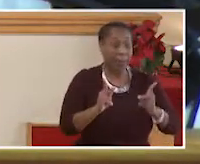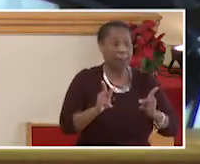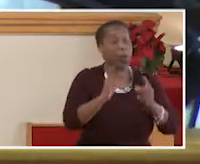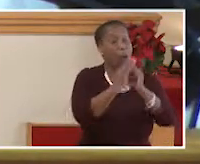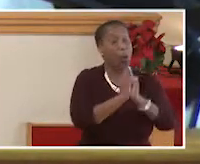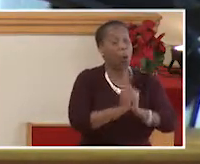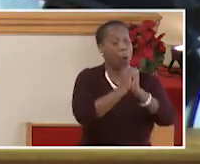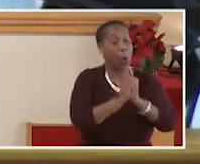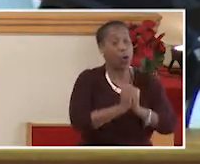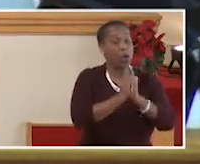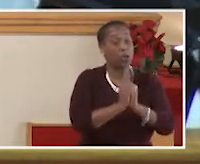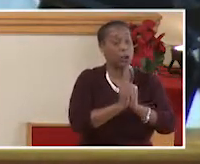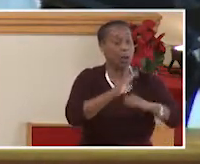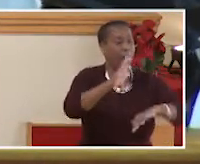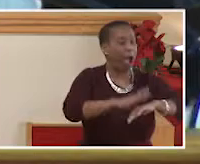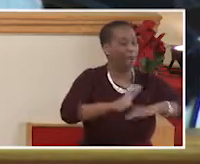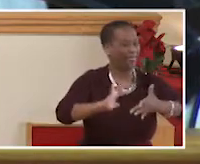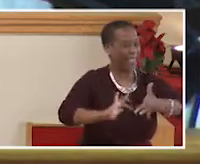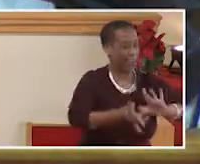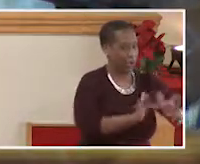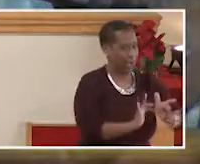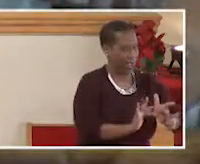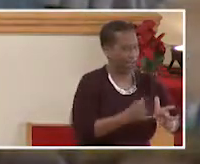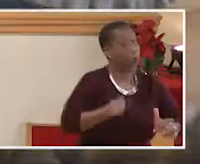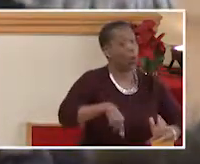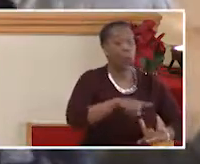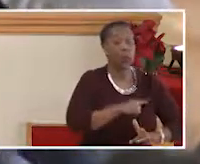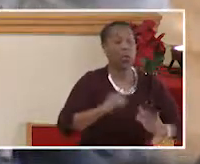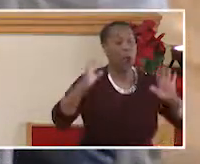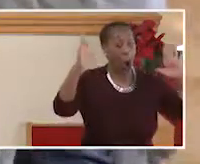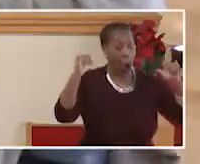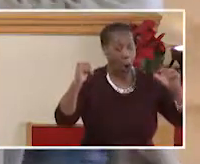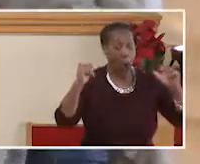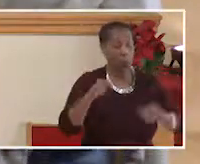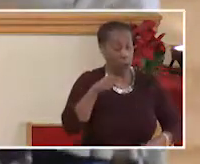us over the internet. We hope you